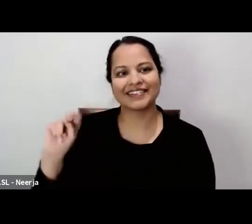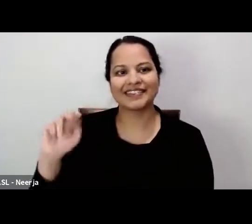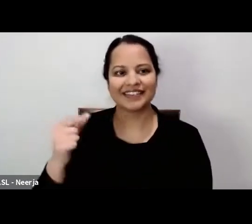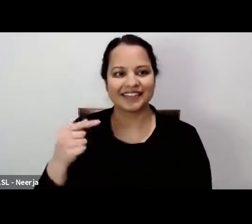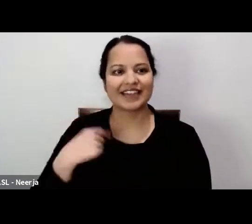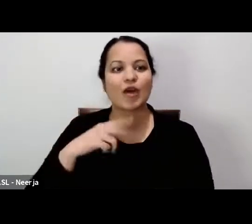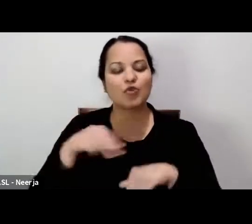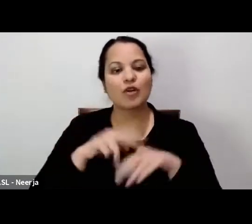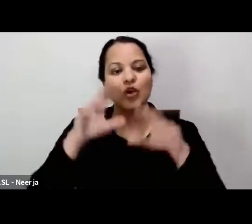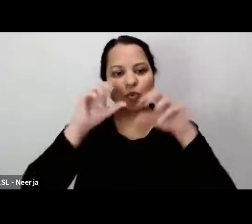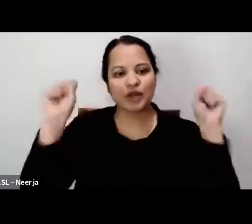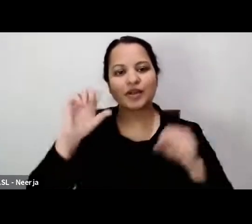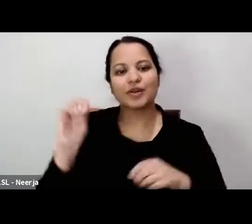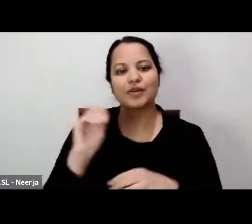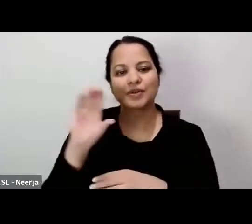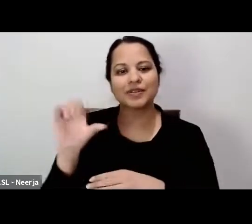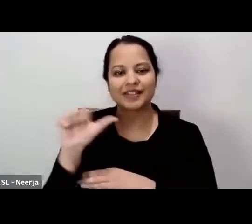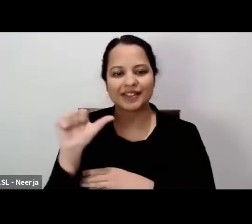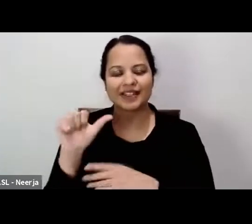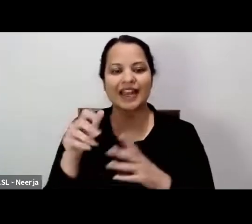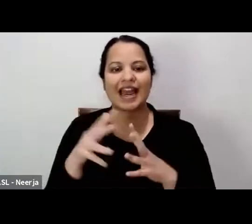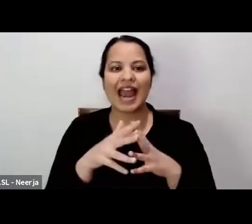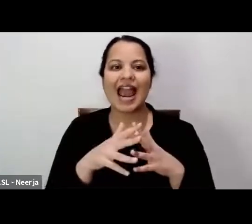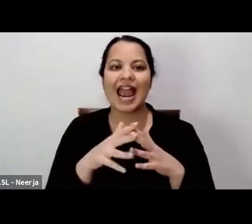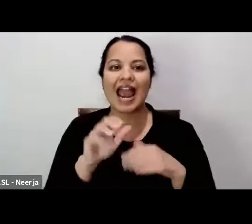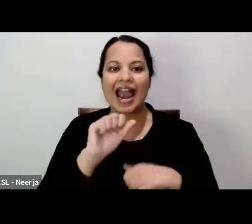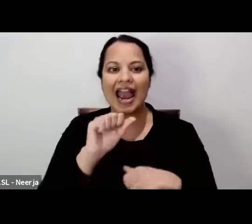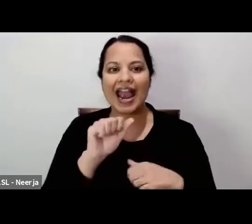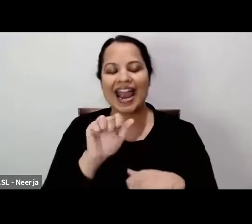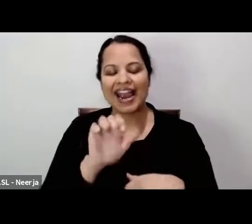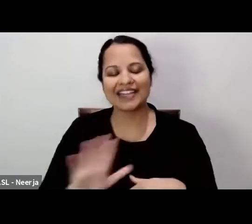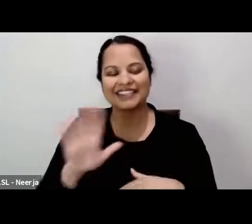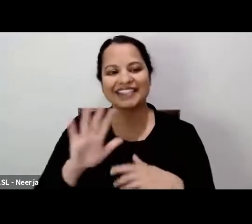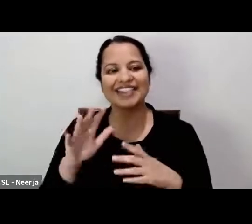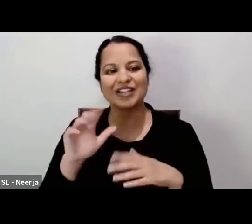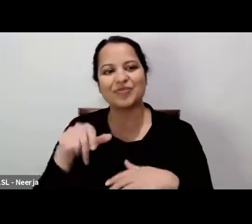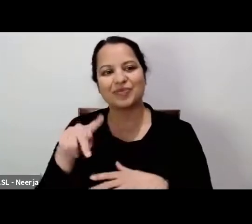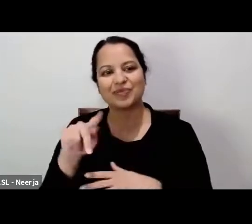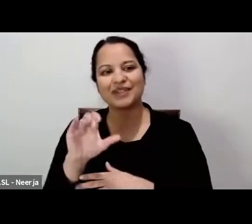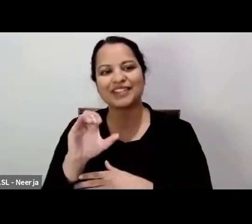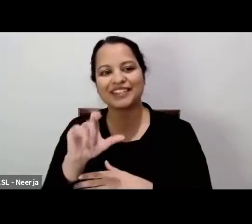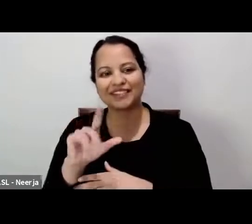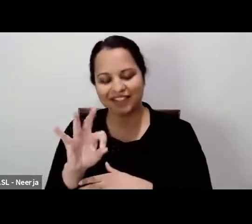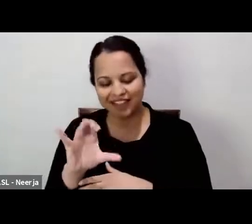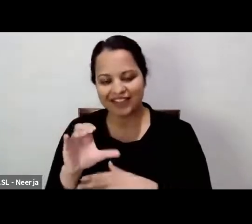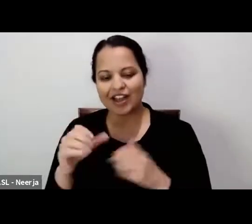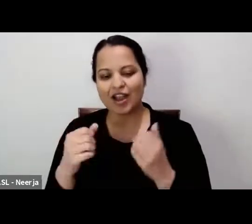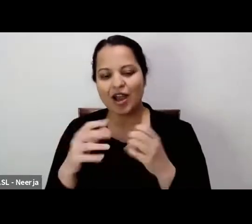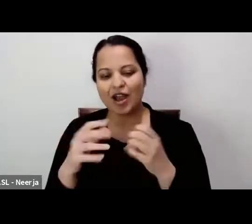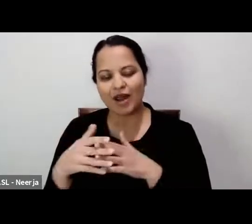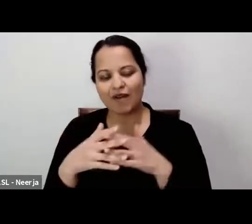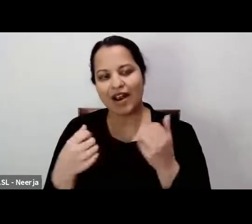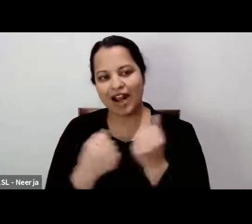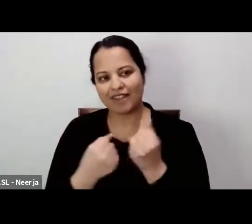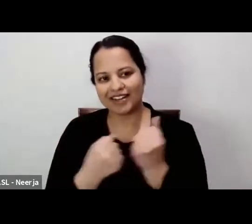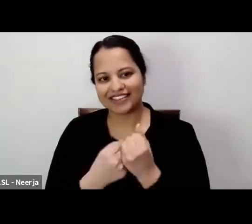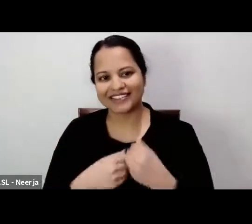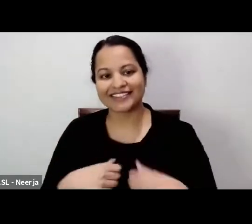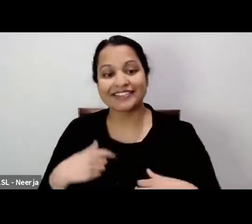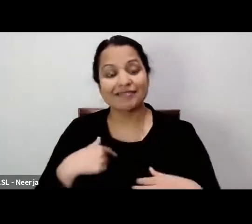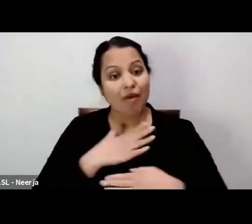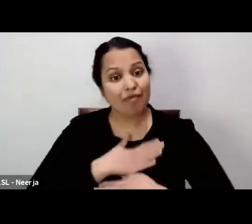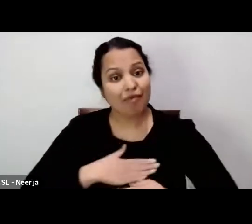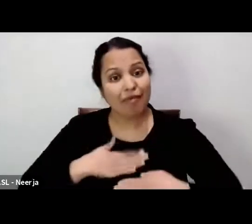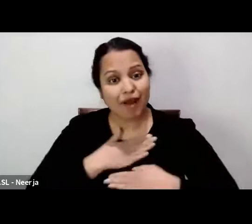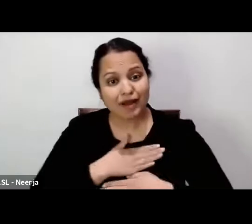OCA, Asian Pacific American Advocates. It is my pleasure to welcome you to the